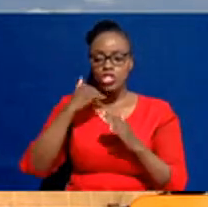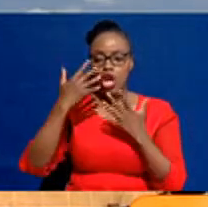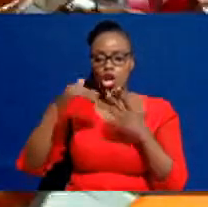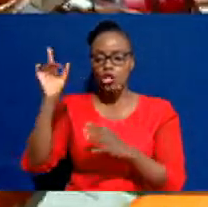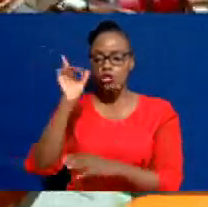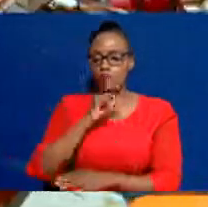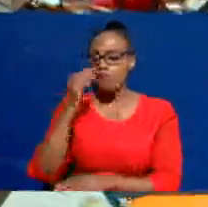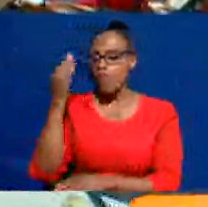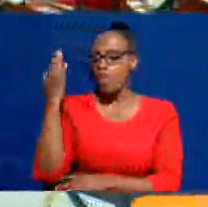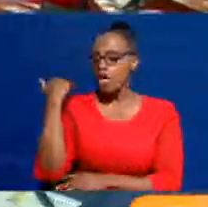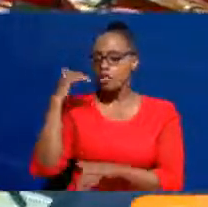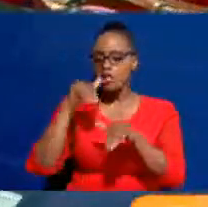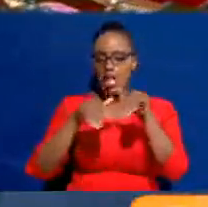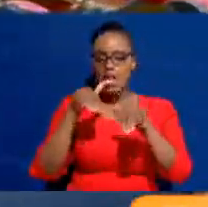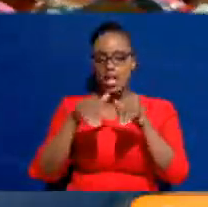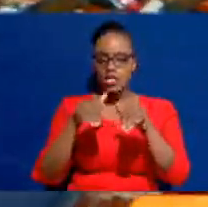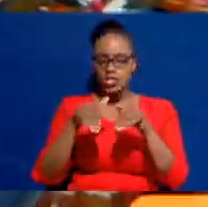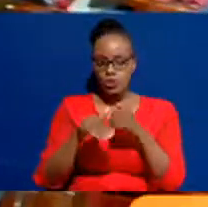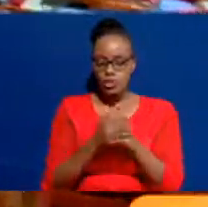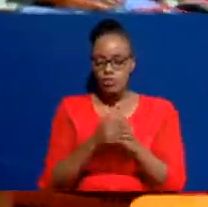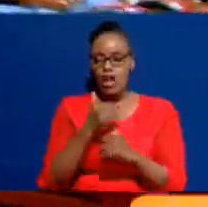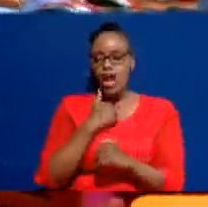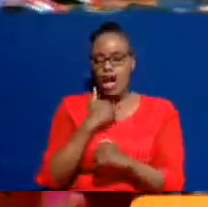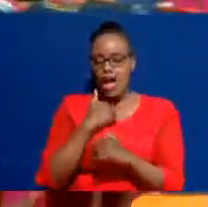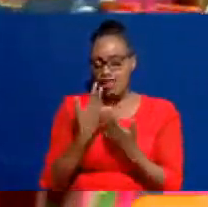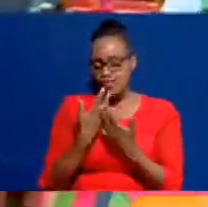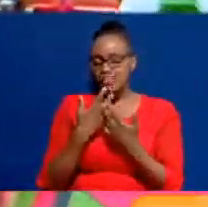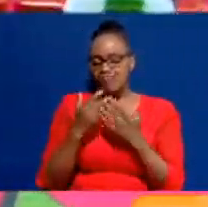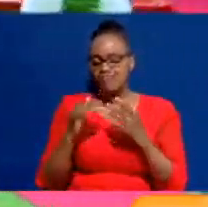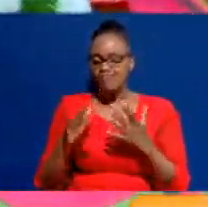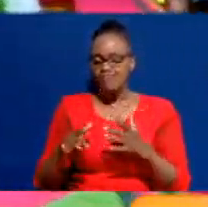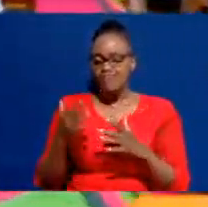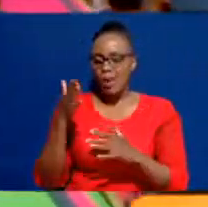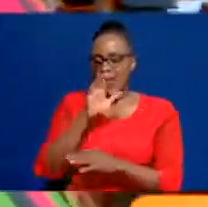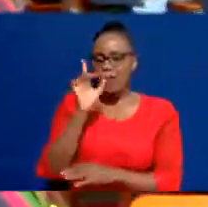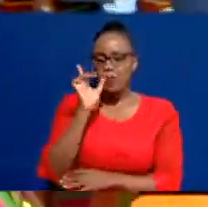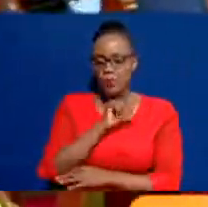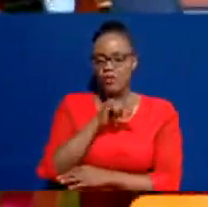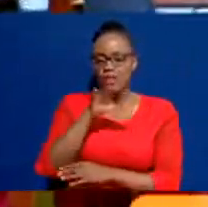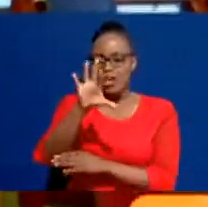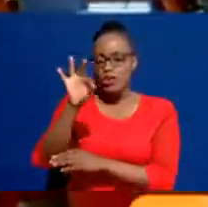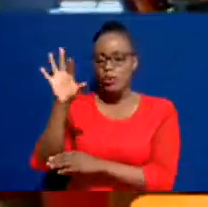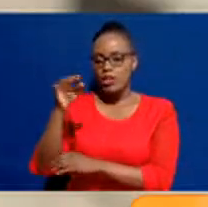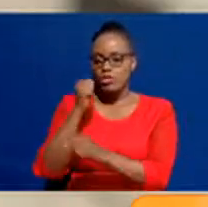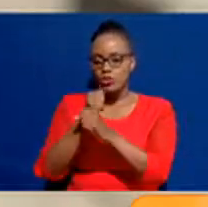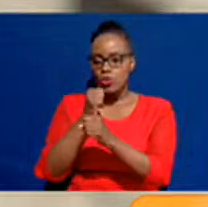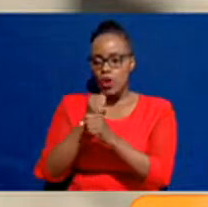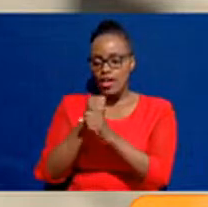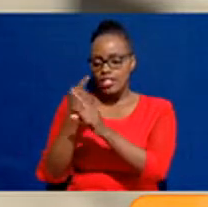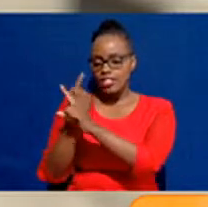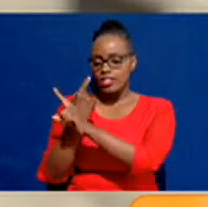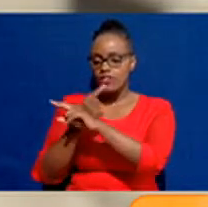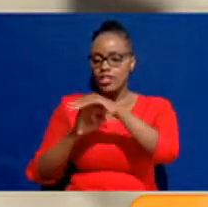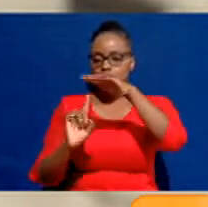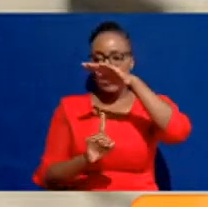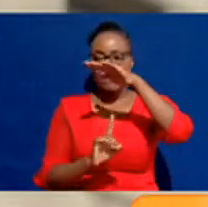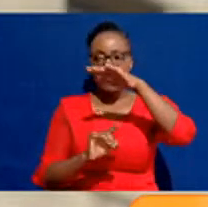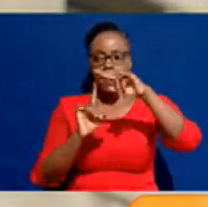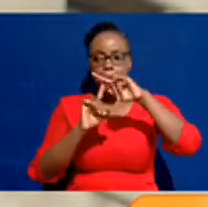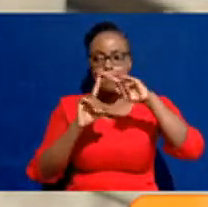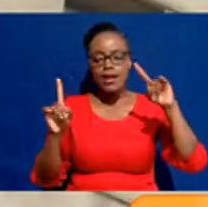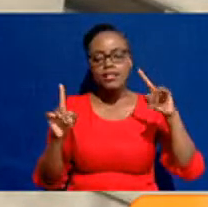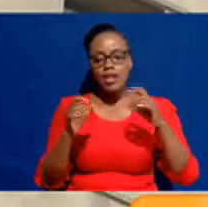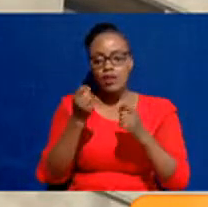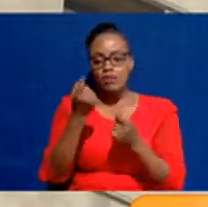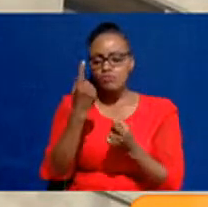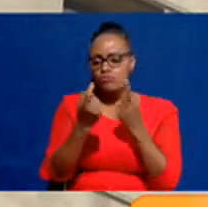in the last general election, getting a lifeline after being nominated to serve in various ministries. However, many